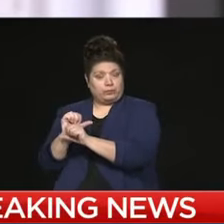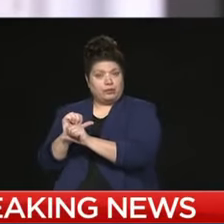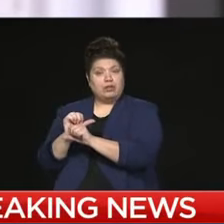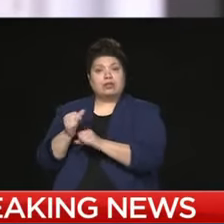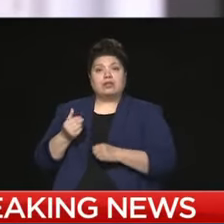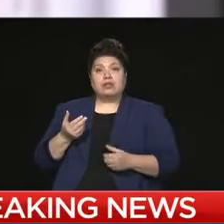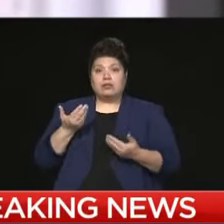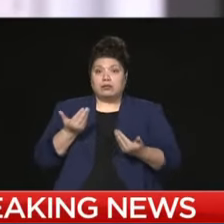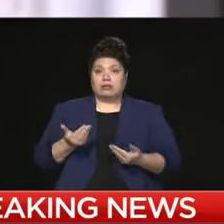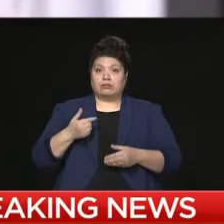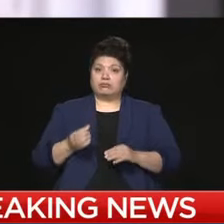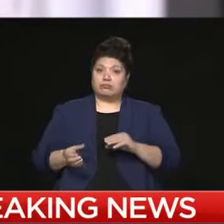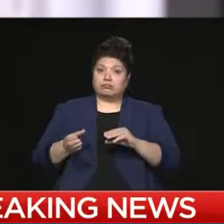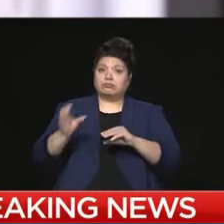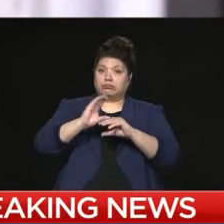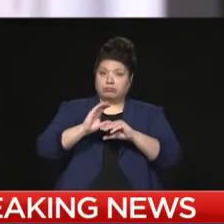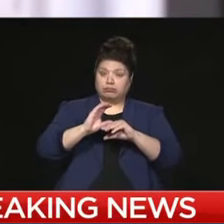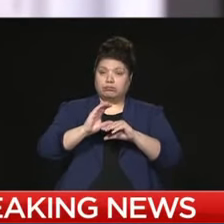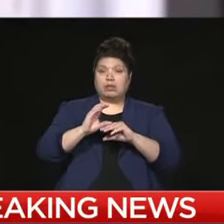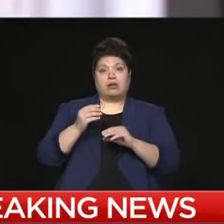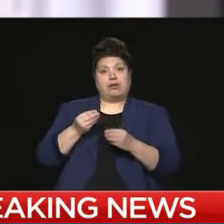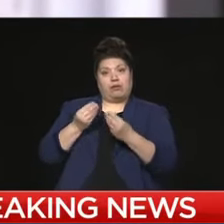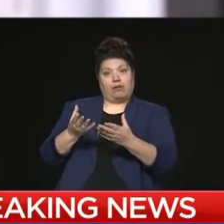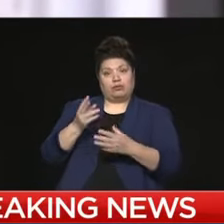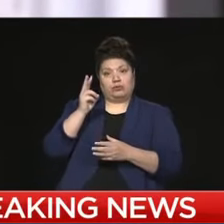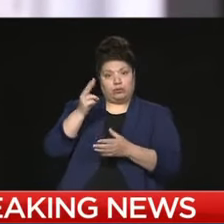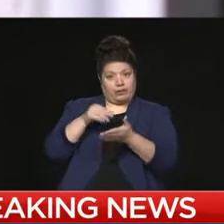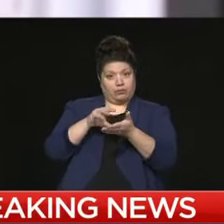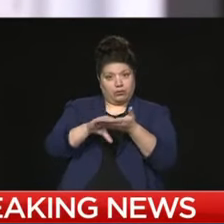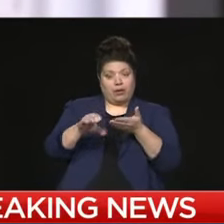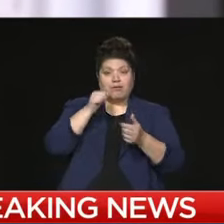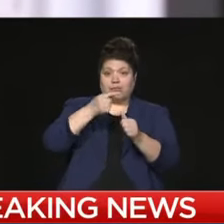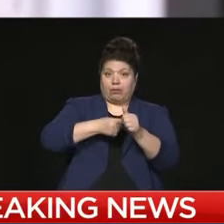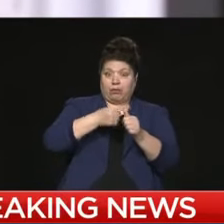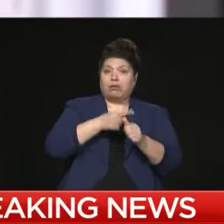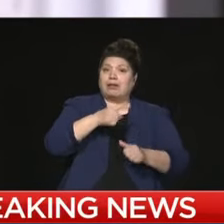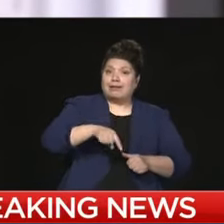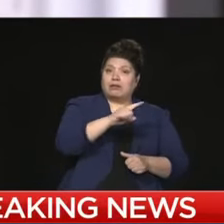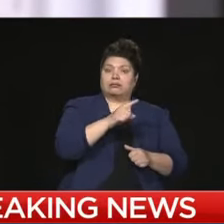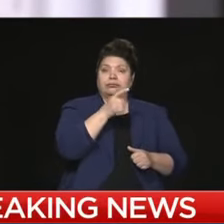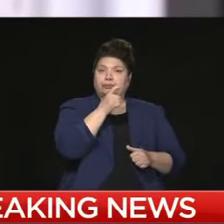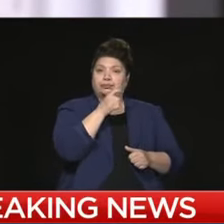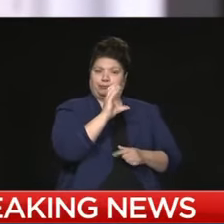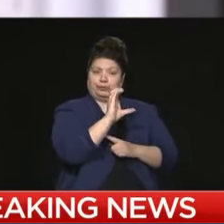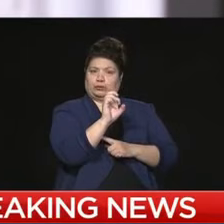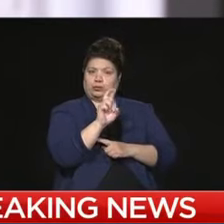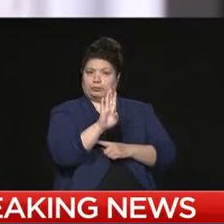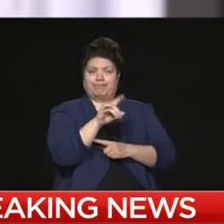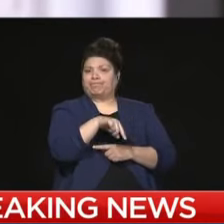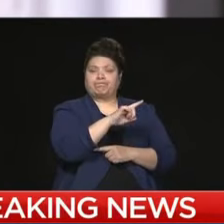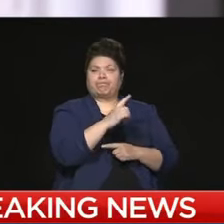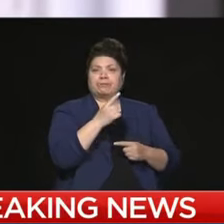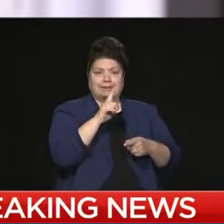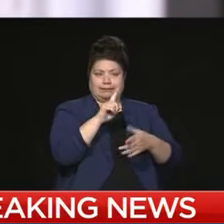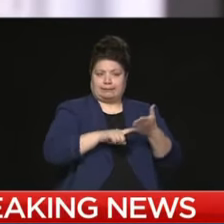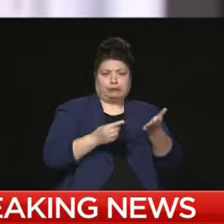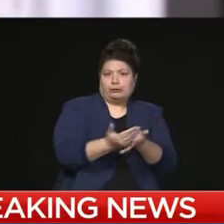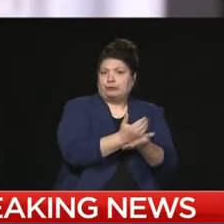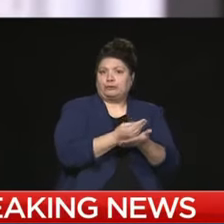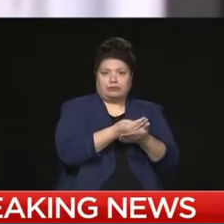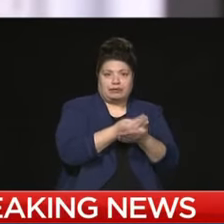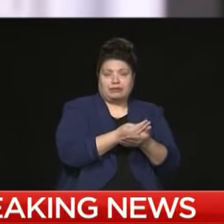Emergency Response Benefit, we give $2,000 a month to people who can't earn a living due to the COVID virus. And yesterday,